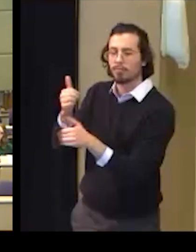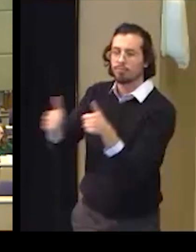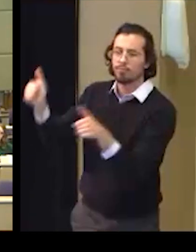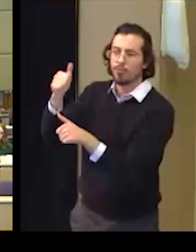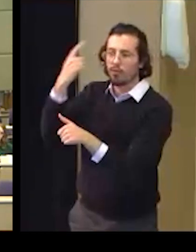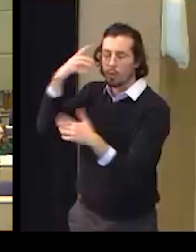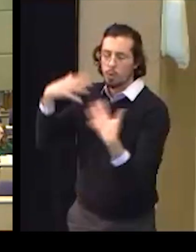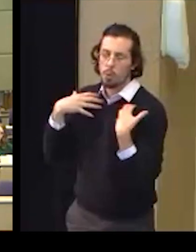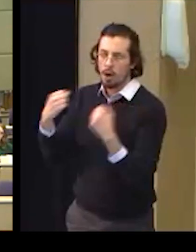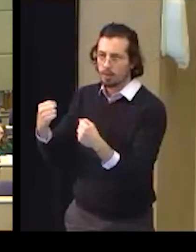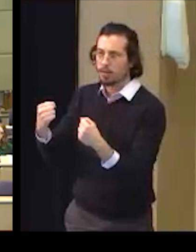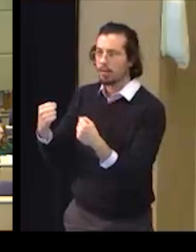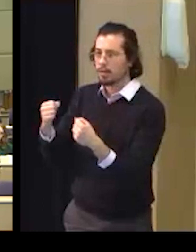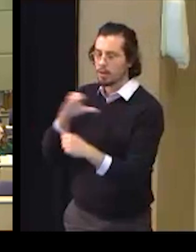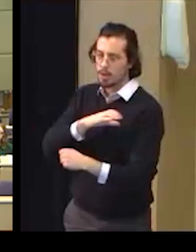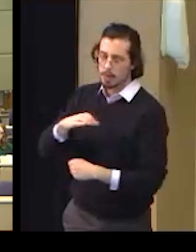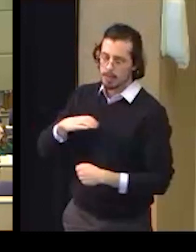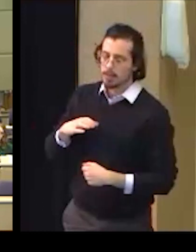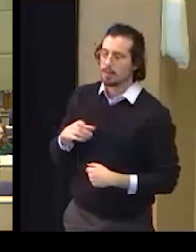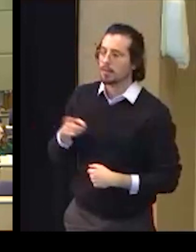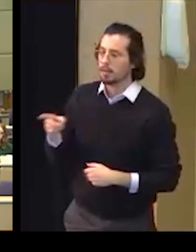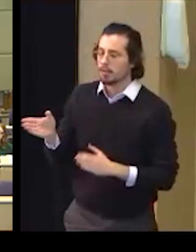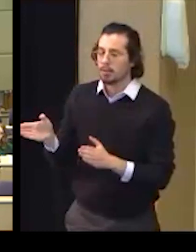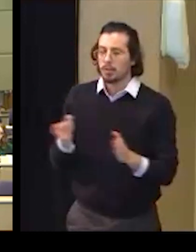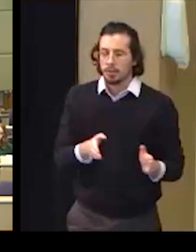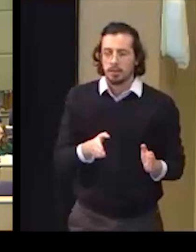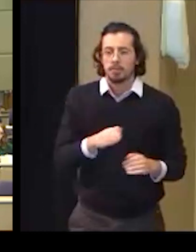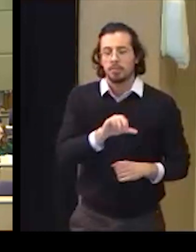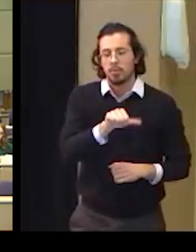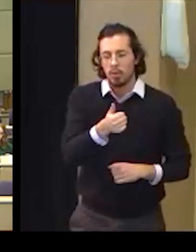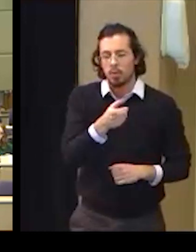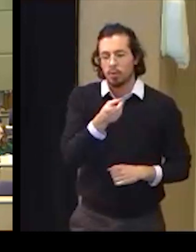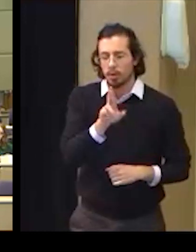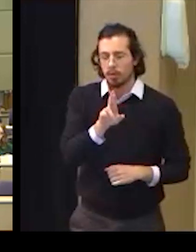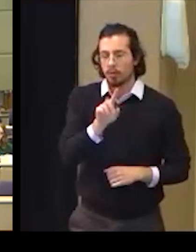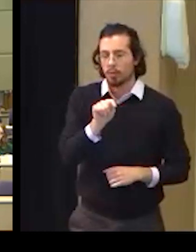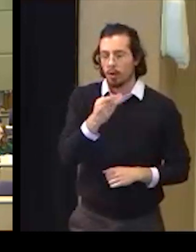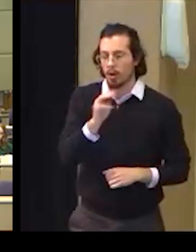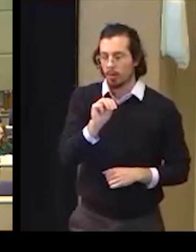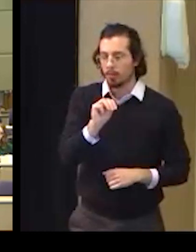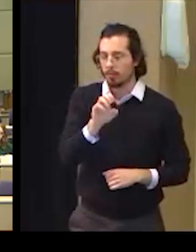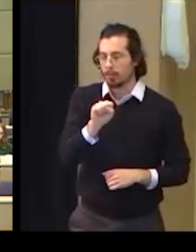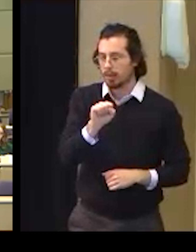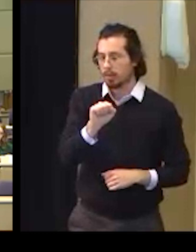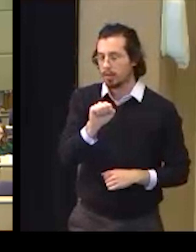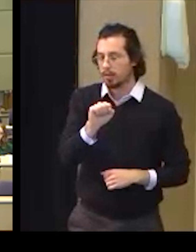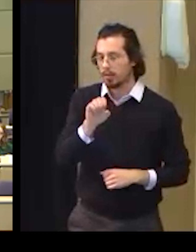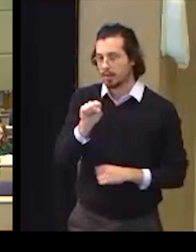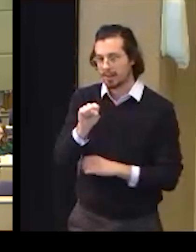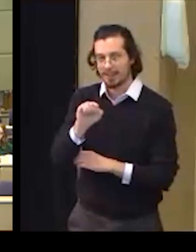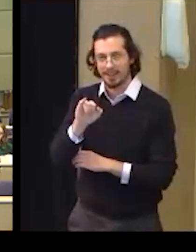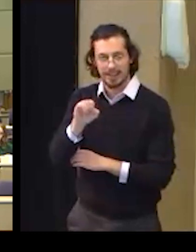then work, and Dr. Tom Osinski is he's surgical attending